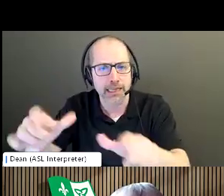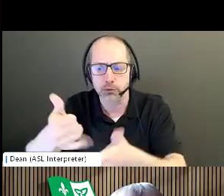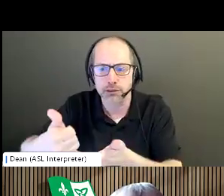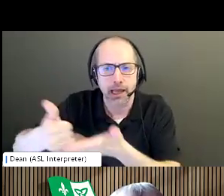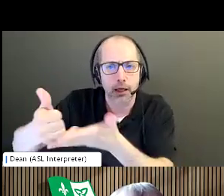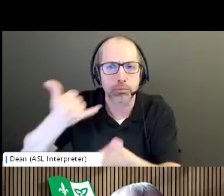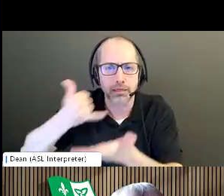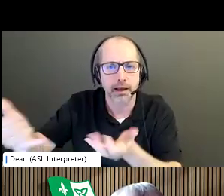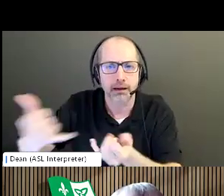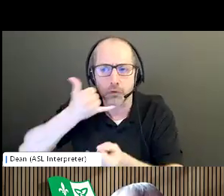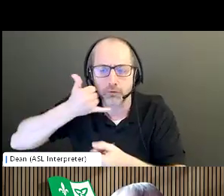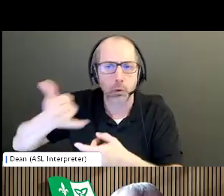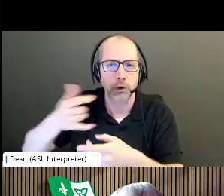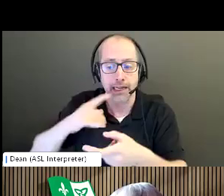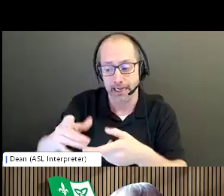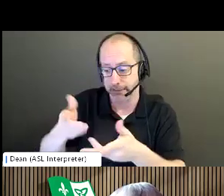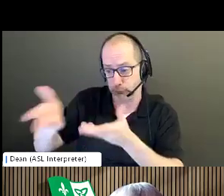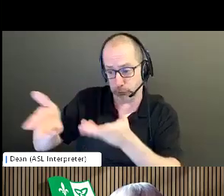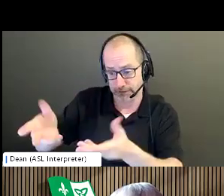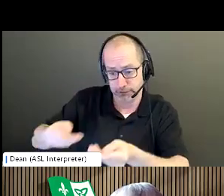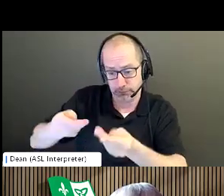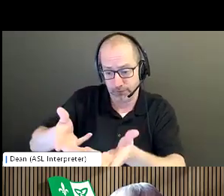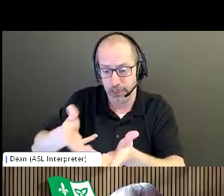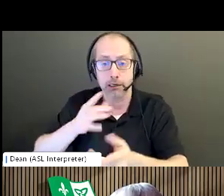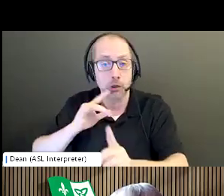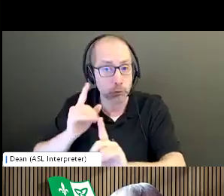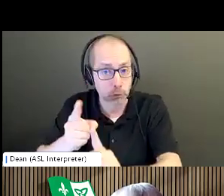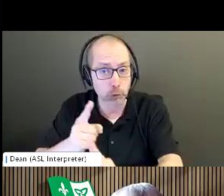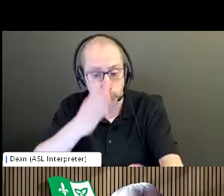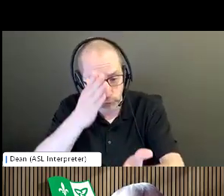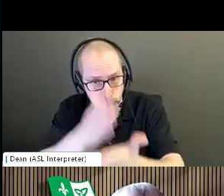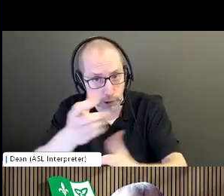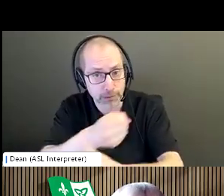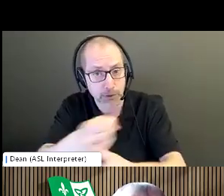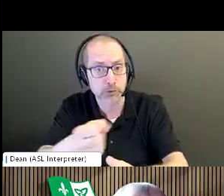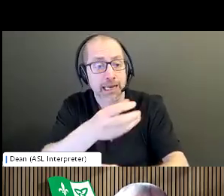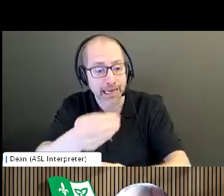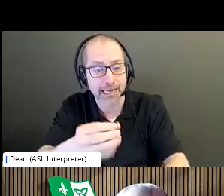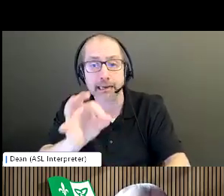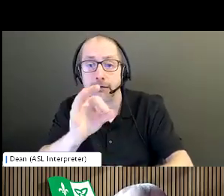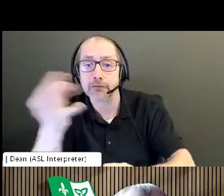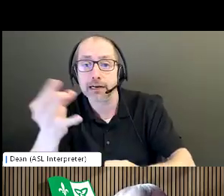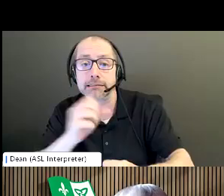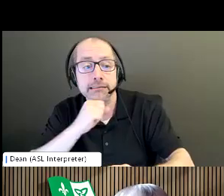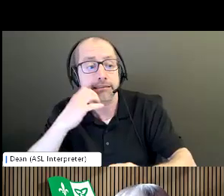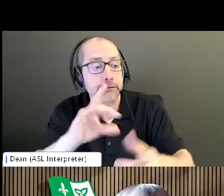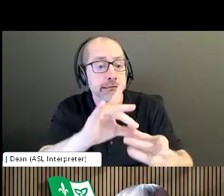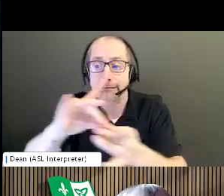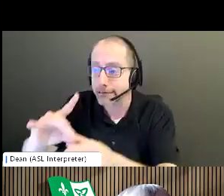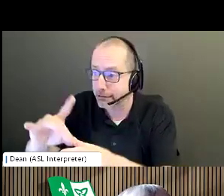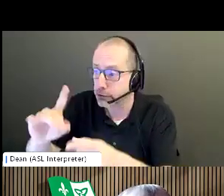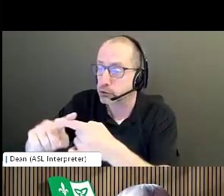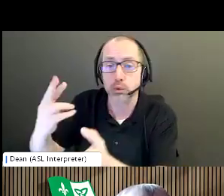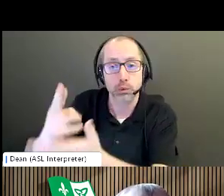services specifically aimed at preventing abuse and connecting Francophone seniors with appropriate Francophone